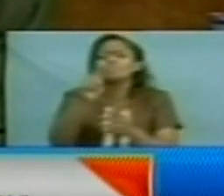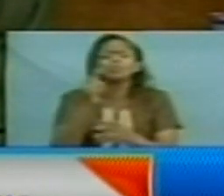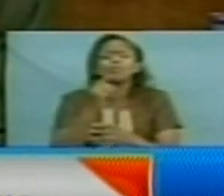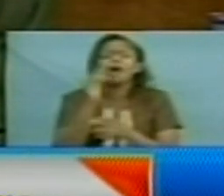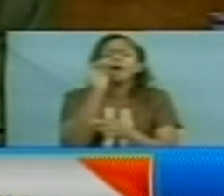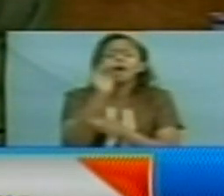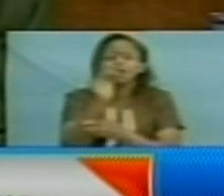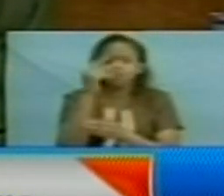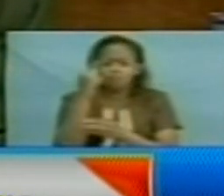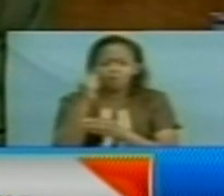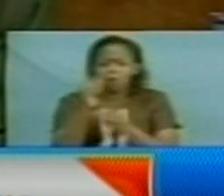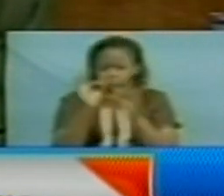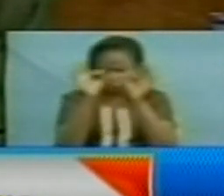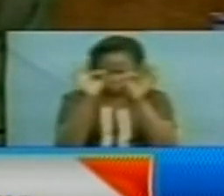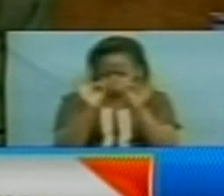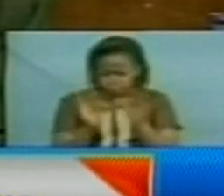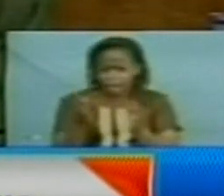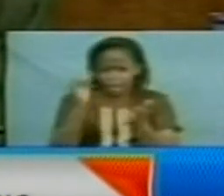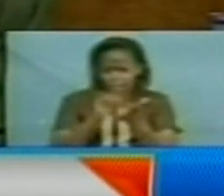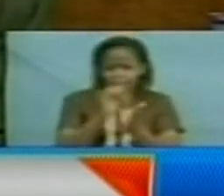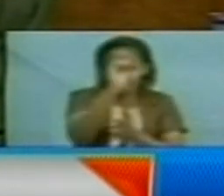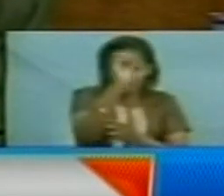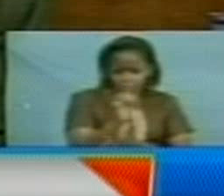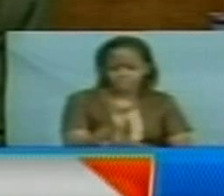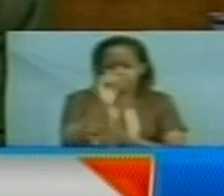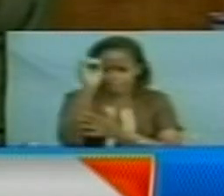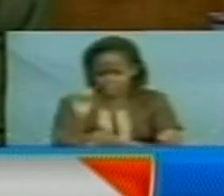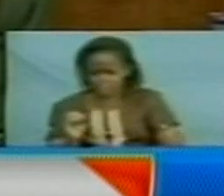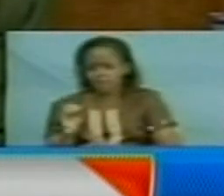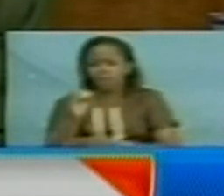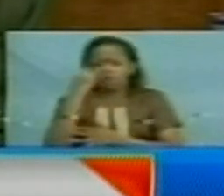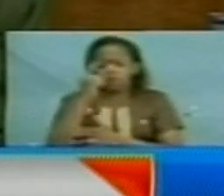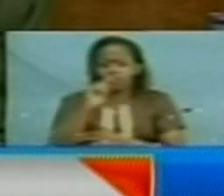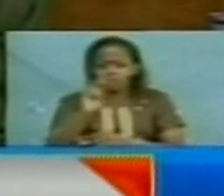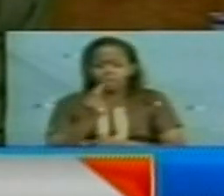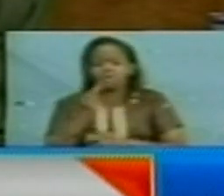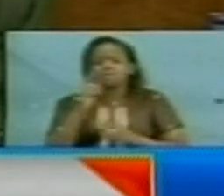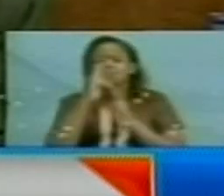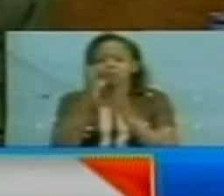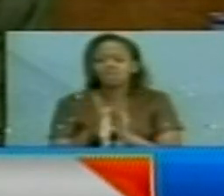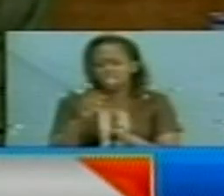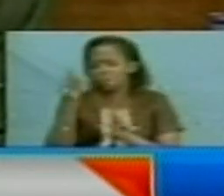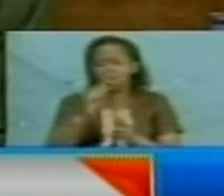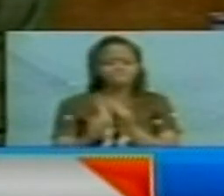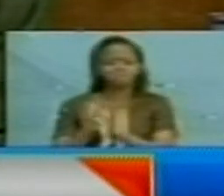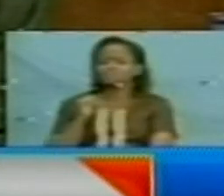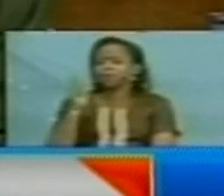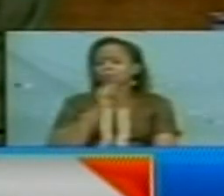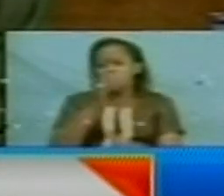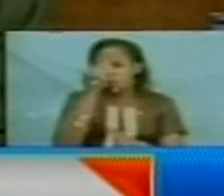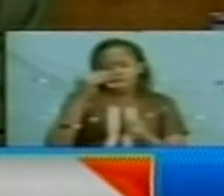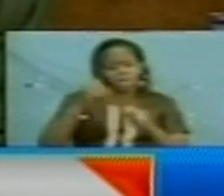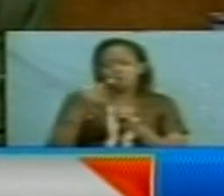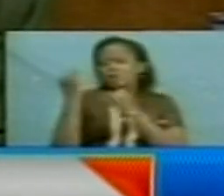of recomputation of percentages by the second respondent is declined, as the court has no